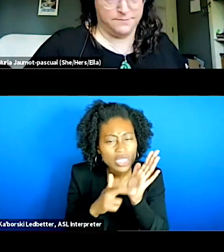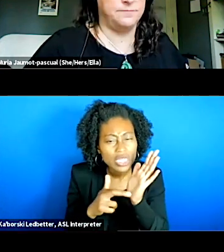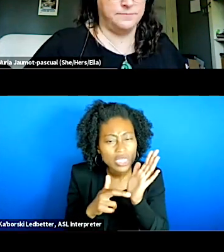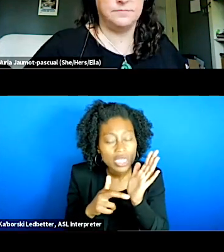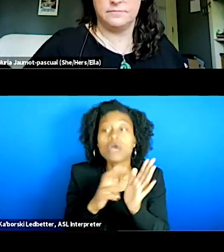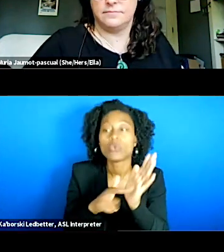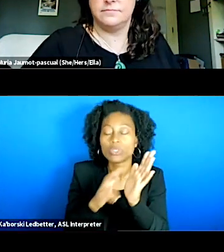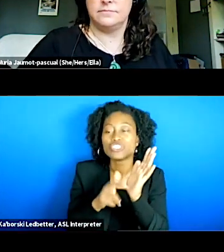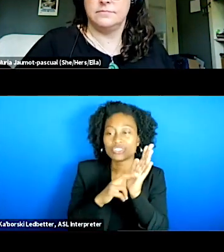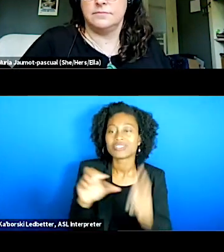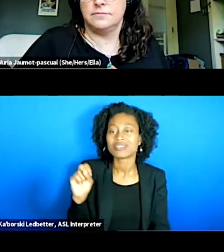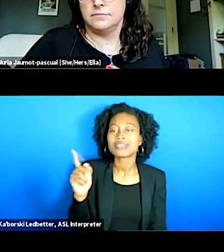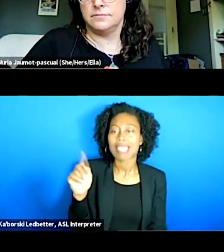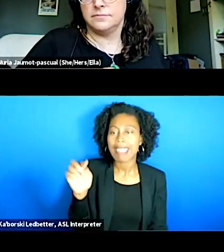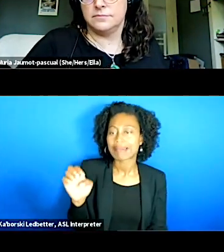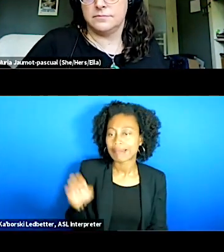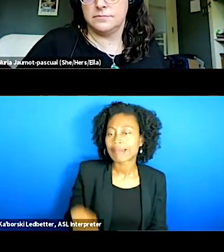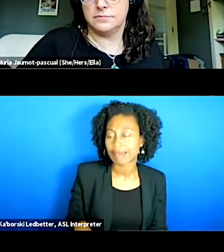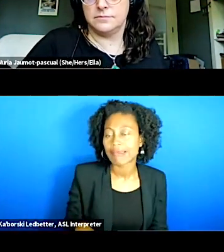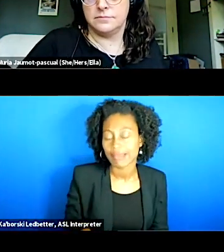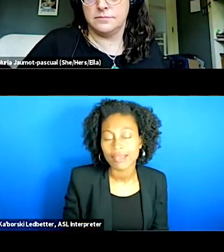ResearchGate. Thank you.